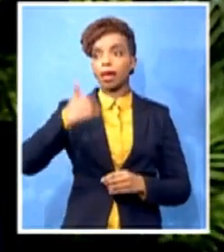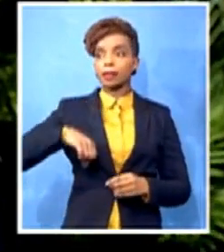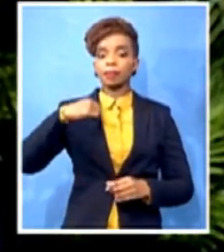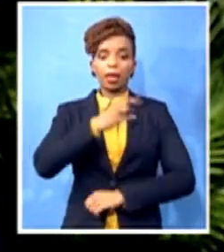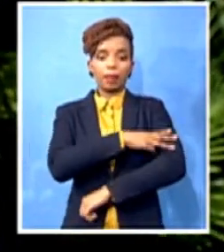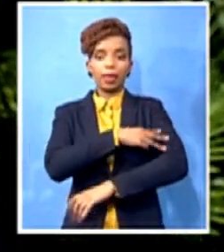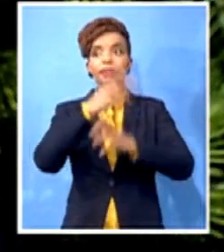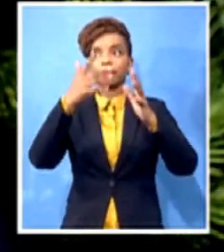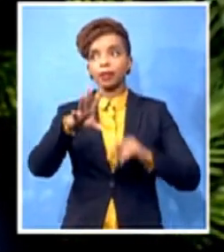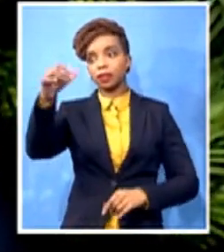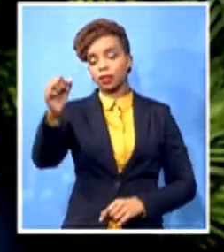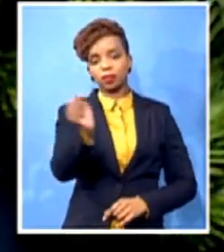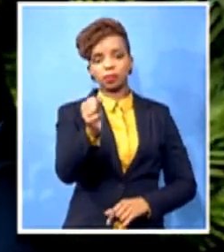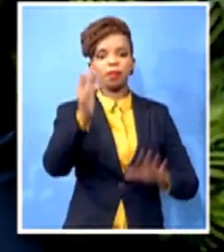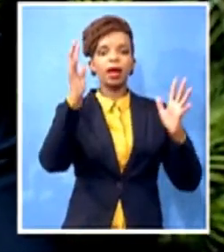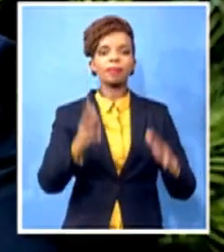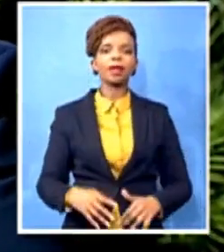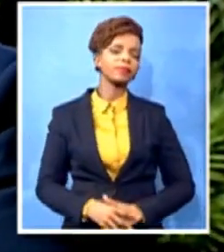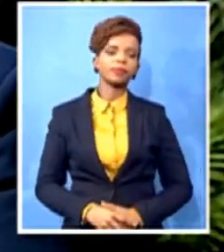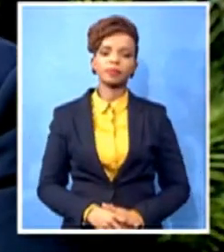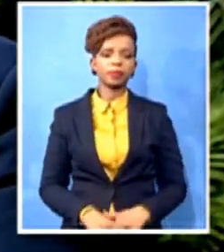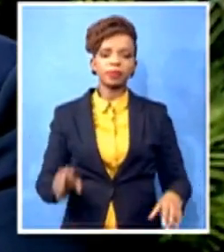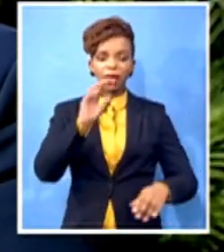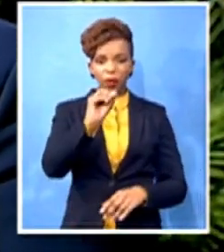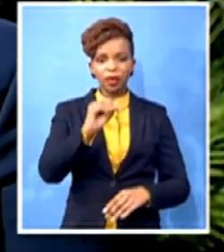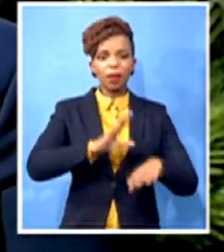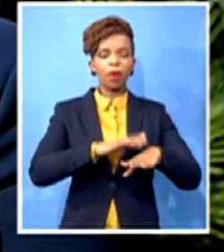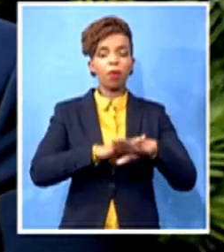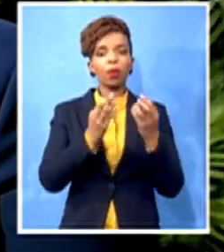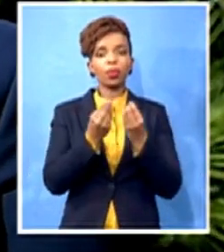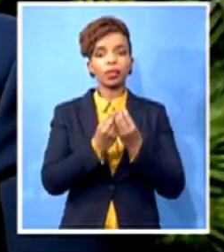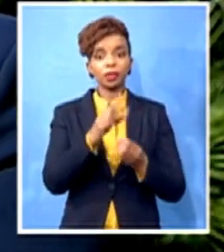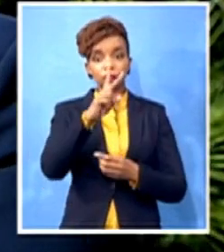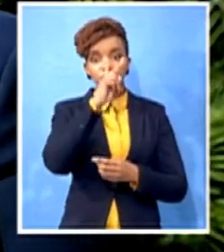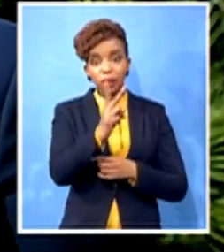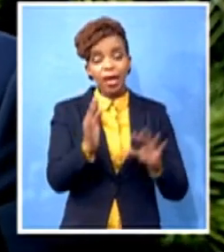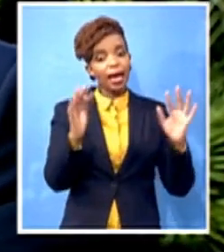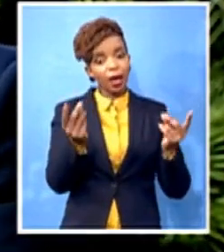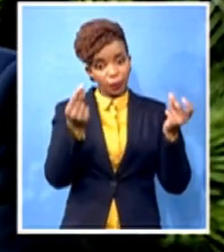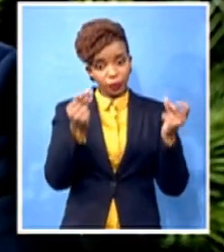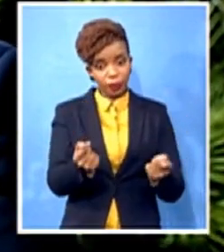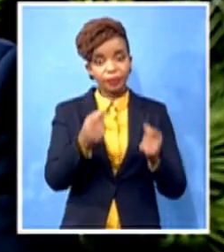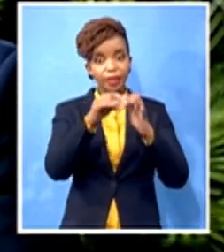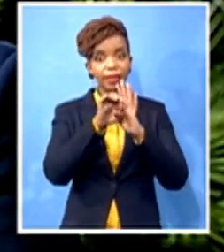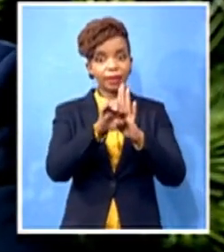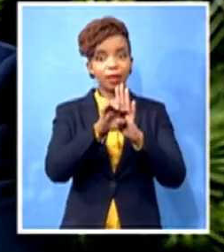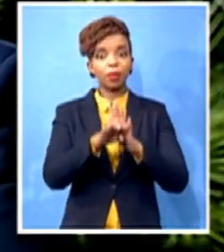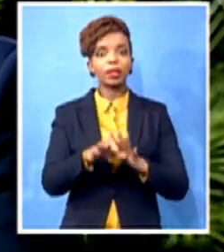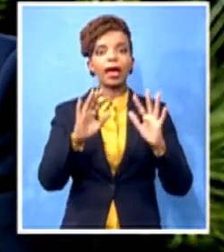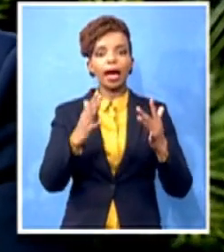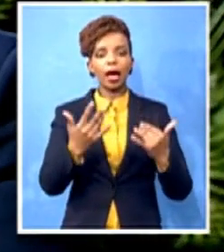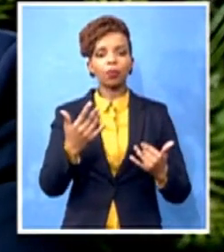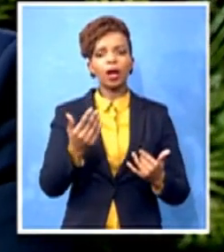more other things. So if you look at how swiftly, for example, a city manager was put in, you doubt that there would have been